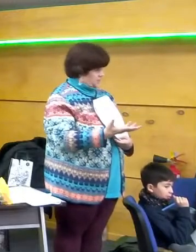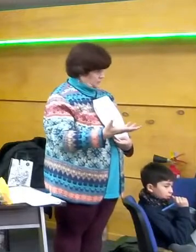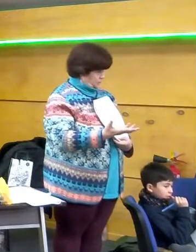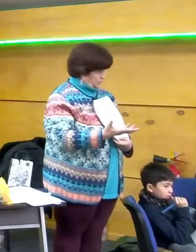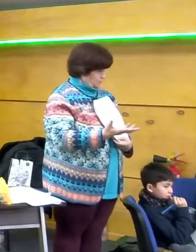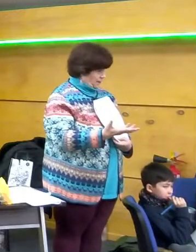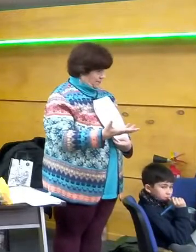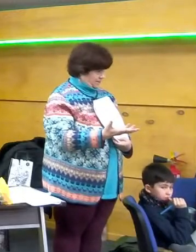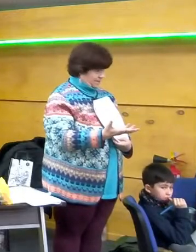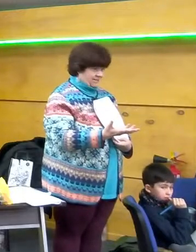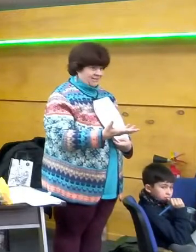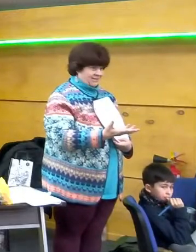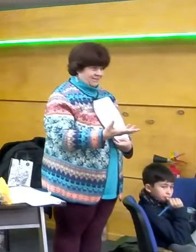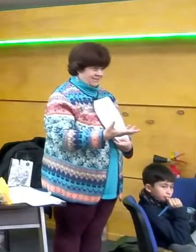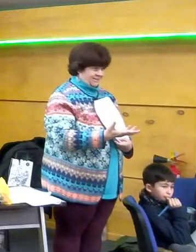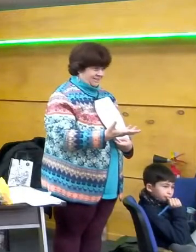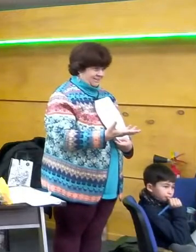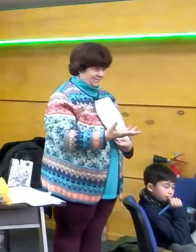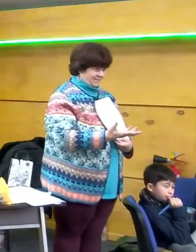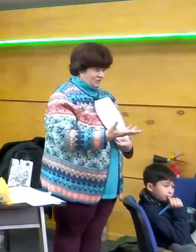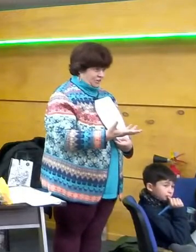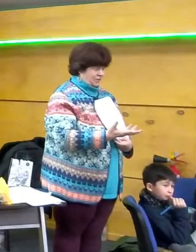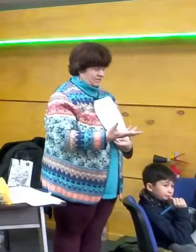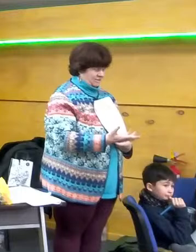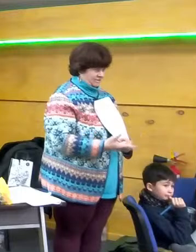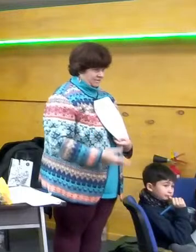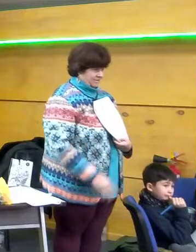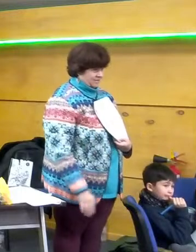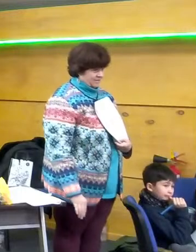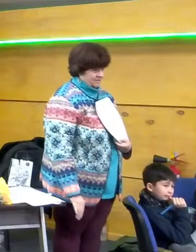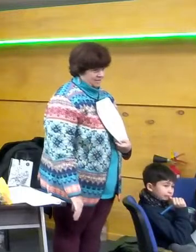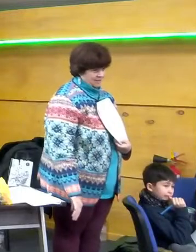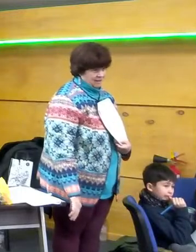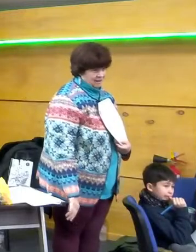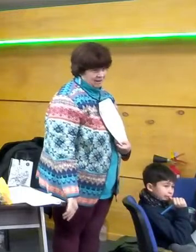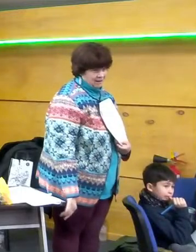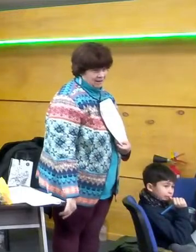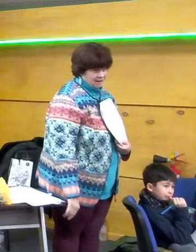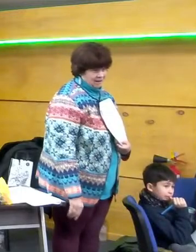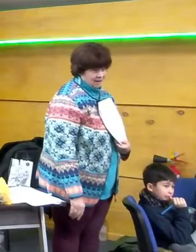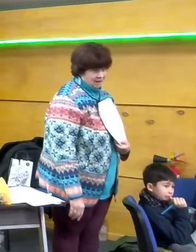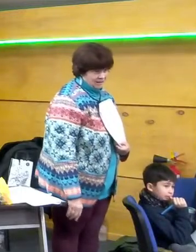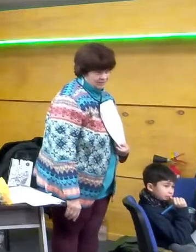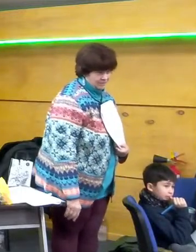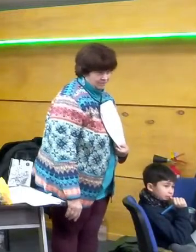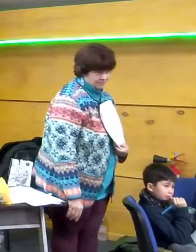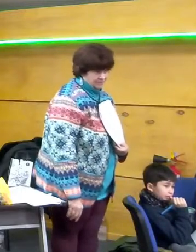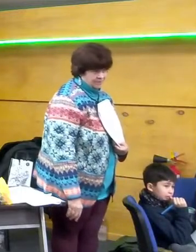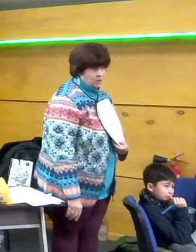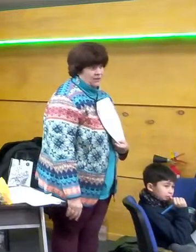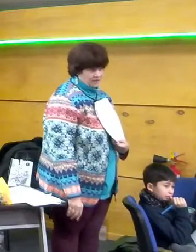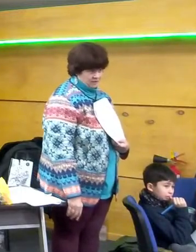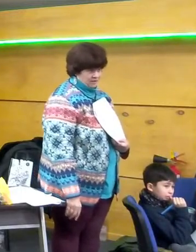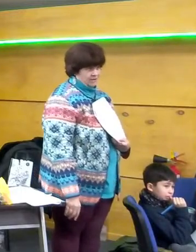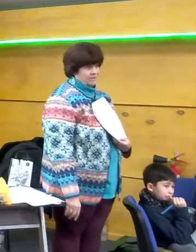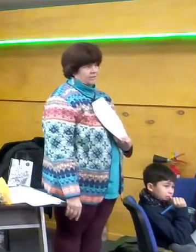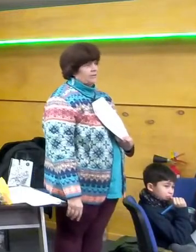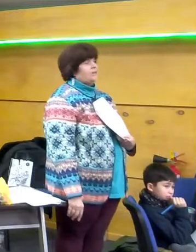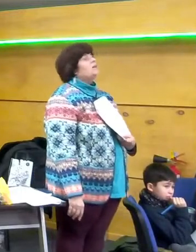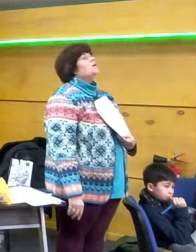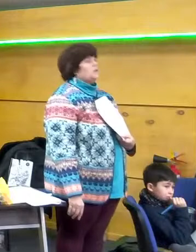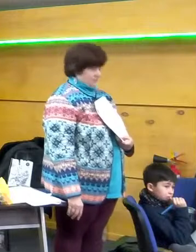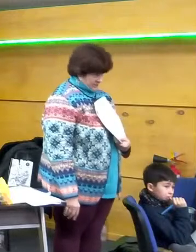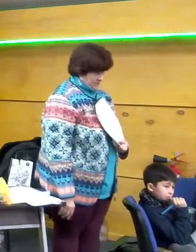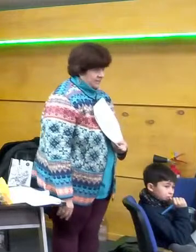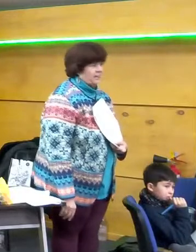she continues to practice. Well, I had a question actually. Sure. Because I chose platter, which has a lot